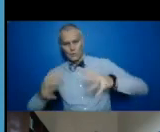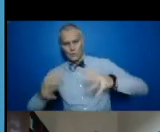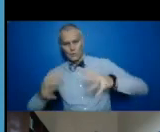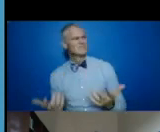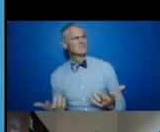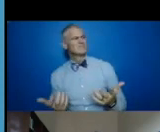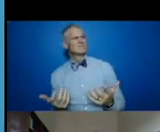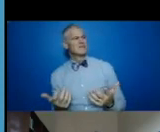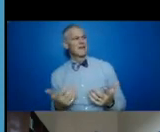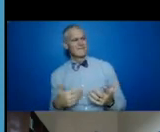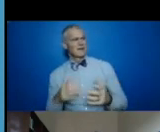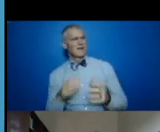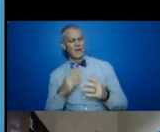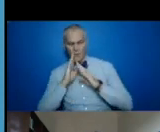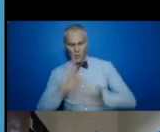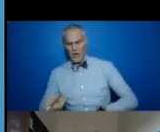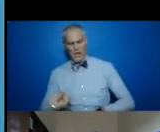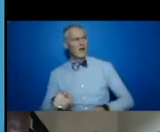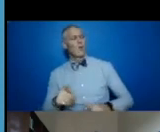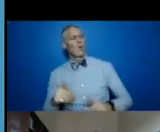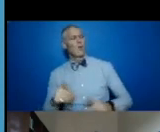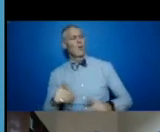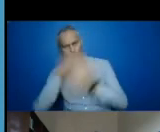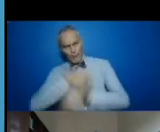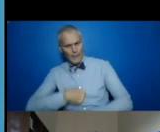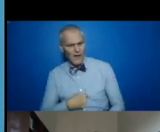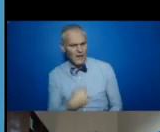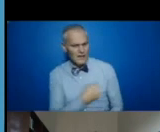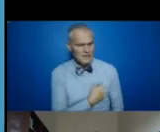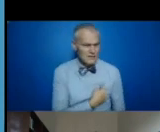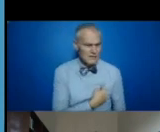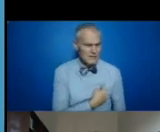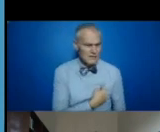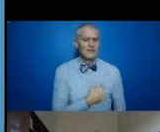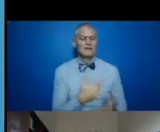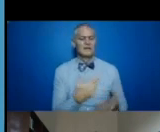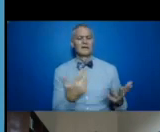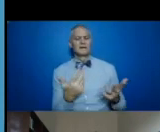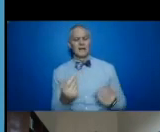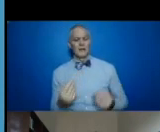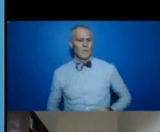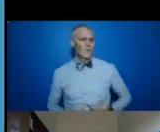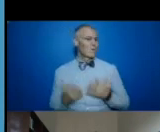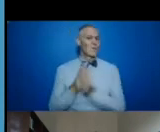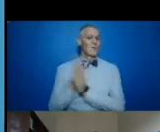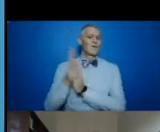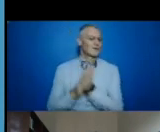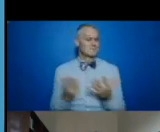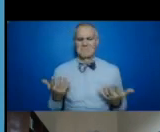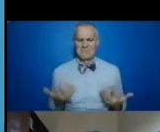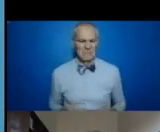intentional silencing or invisibility. And this has something of an anti-aspirational atmosphere. We don't want to be any